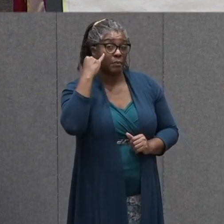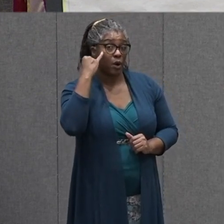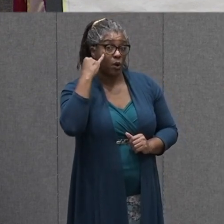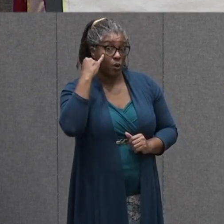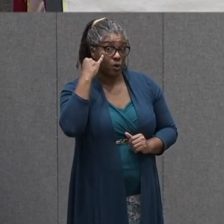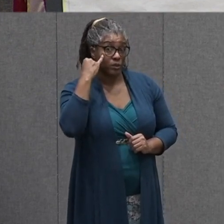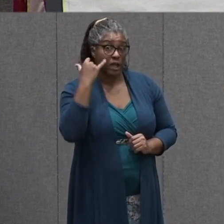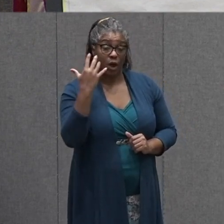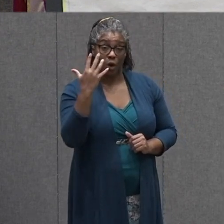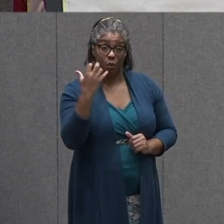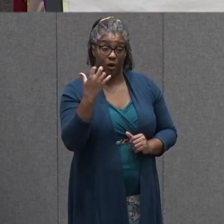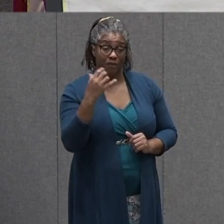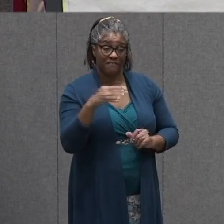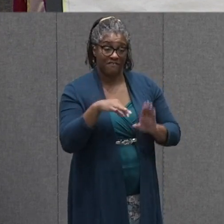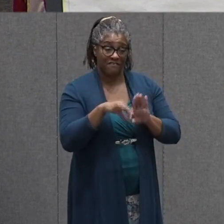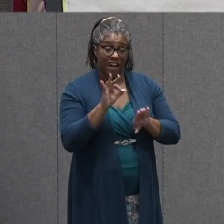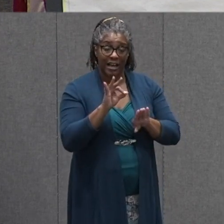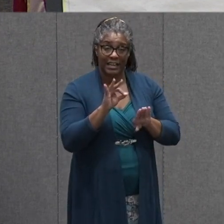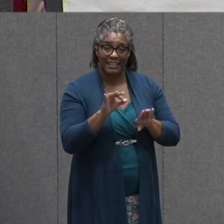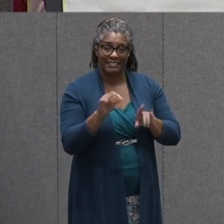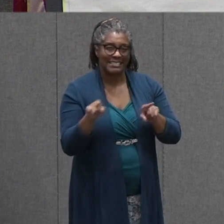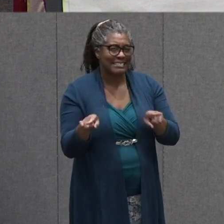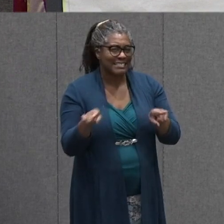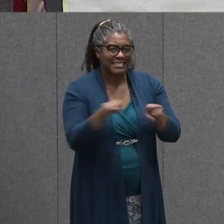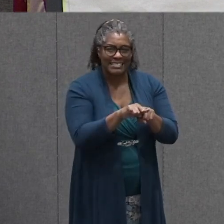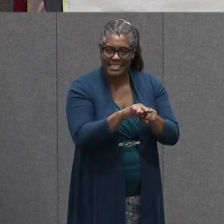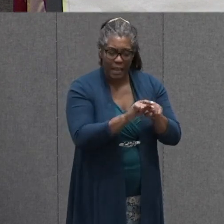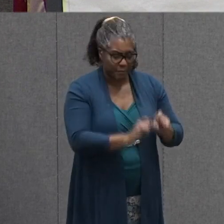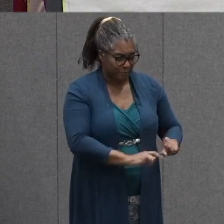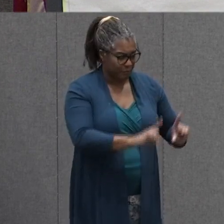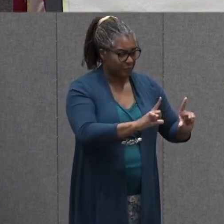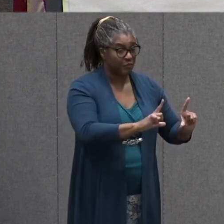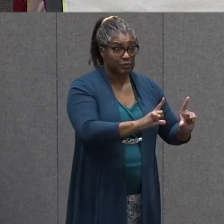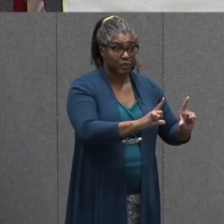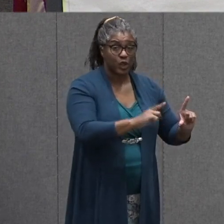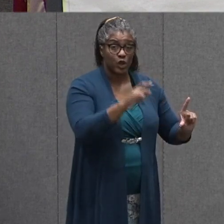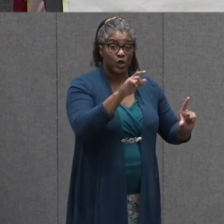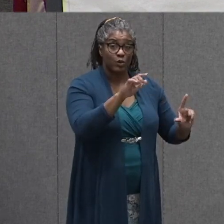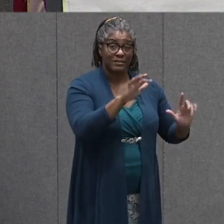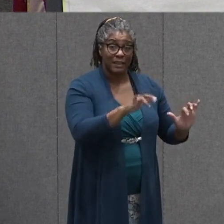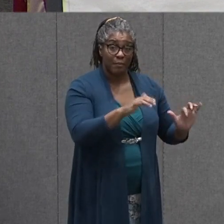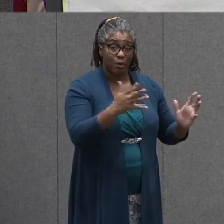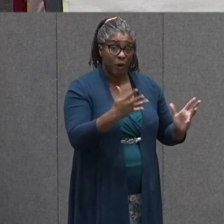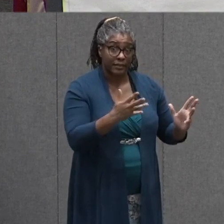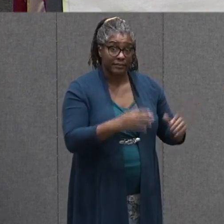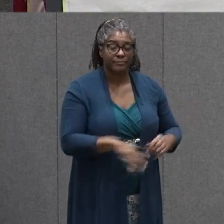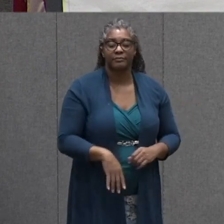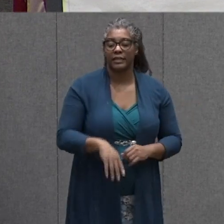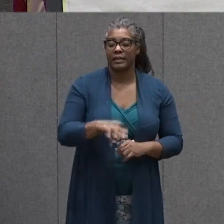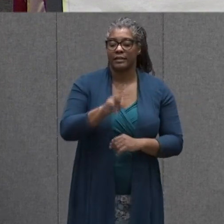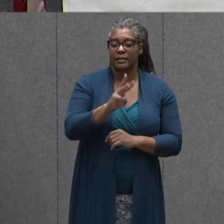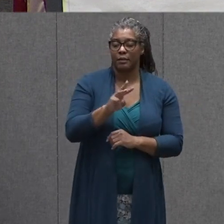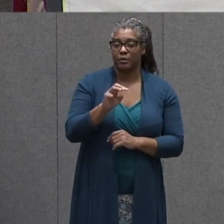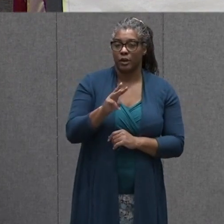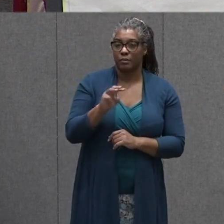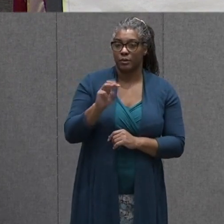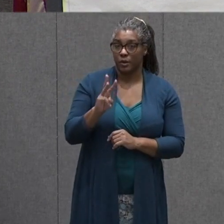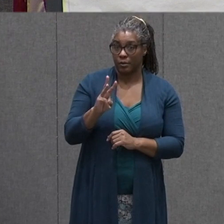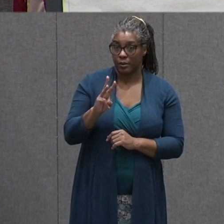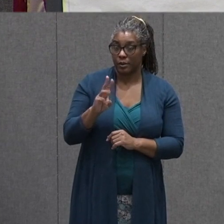All right. So you've got some good notes about your seasons and some